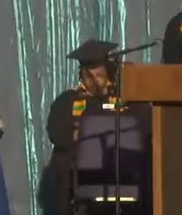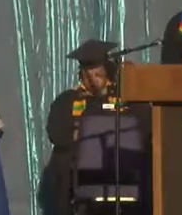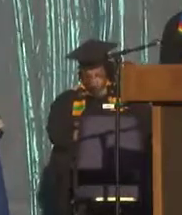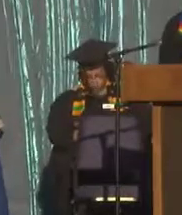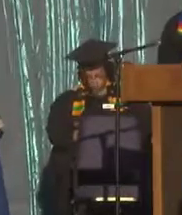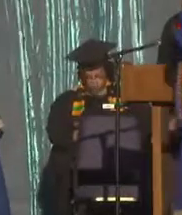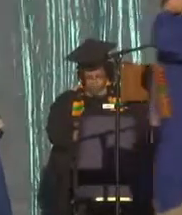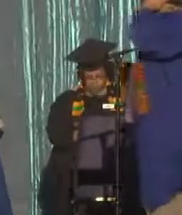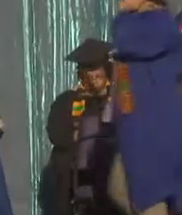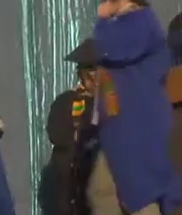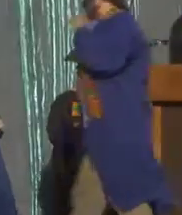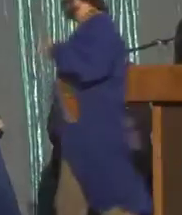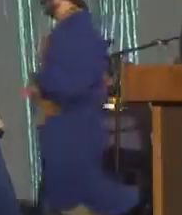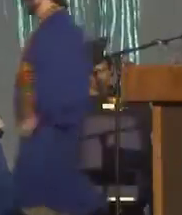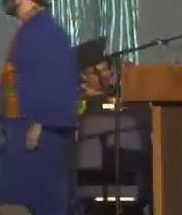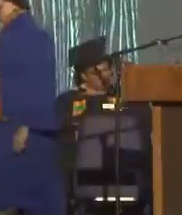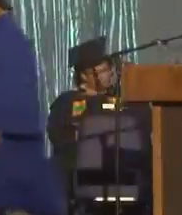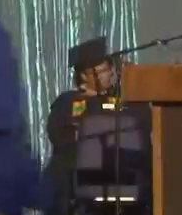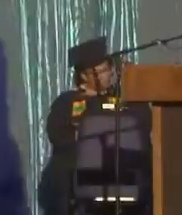Rudolph Cortez.